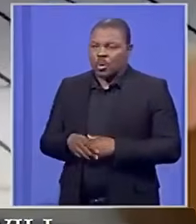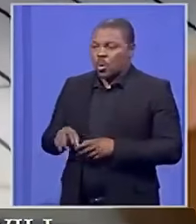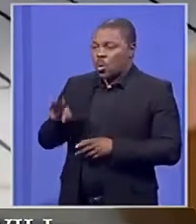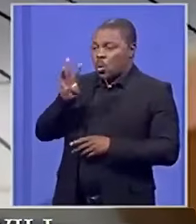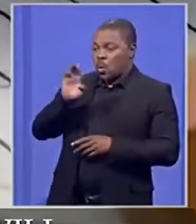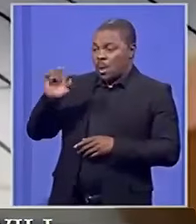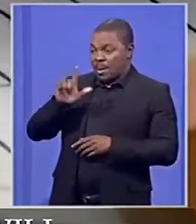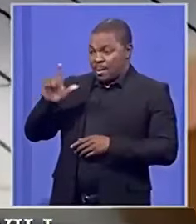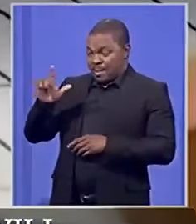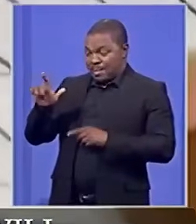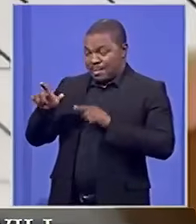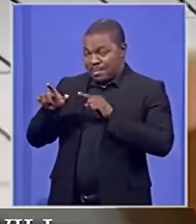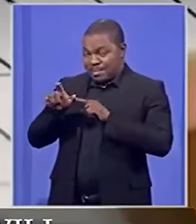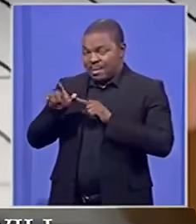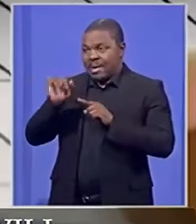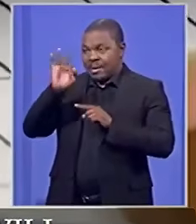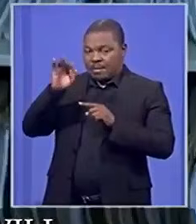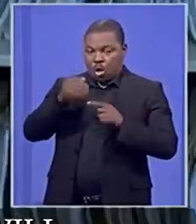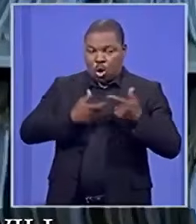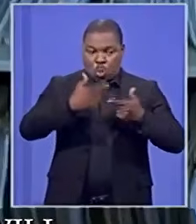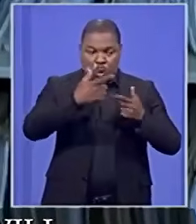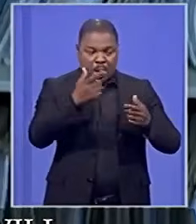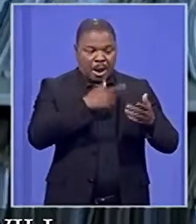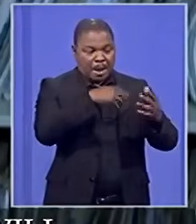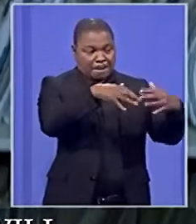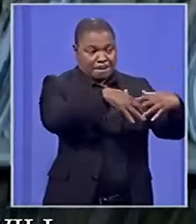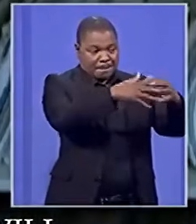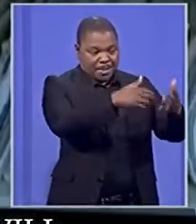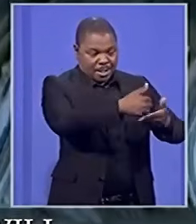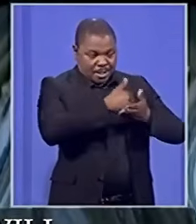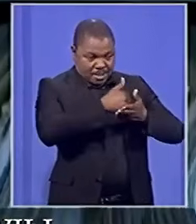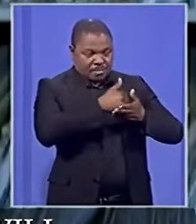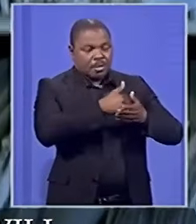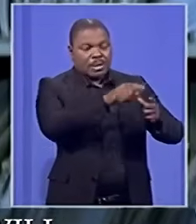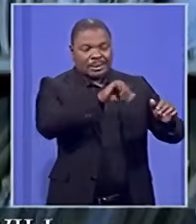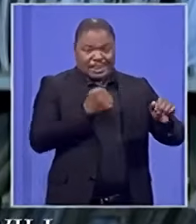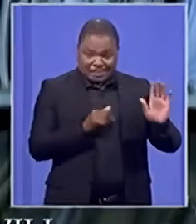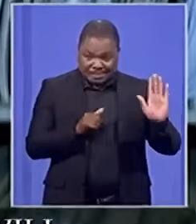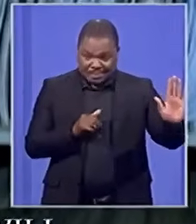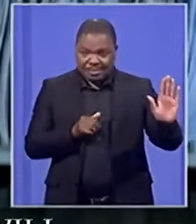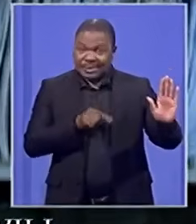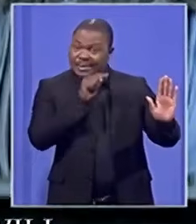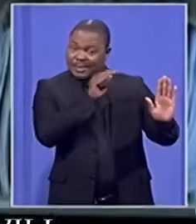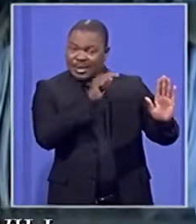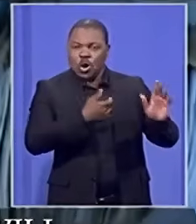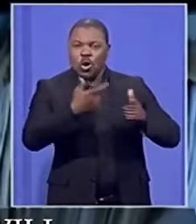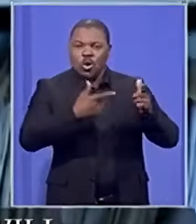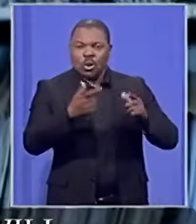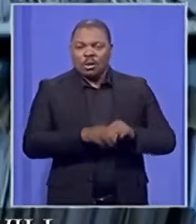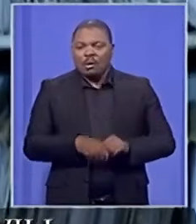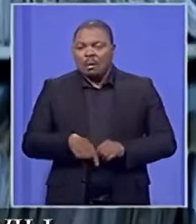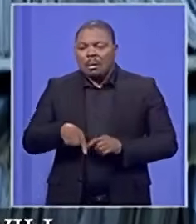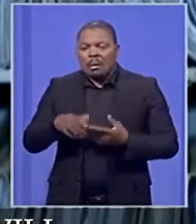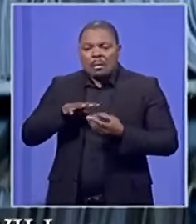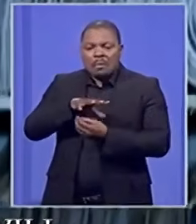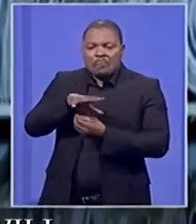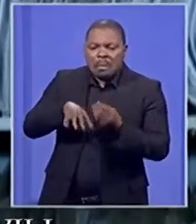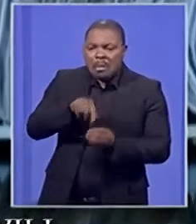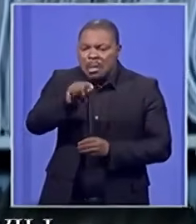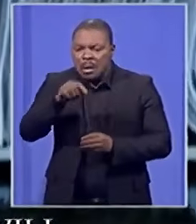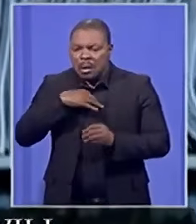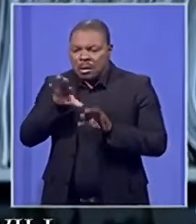dula le ha o entse le leqwetha e tla dula le leqwetha la hao ha ya tlameha hore e dule le batho be leng hore o ba nominate ile e